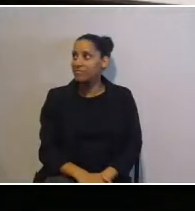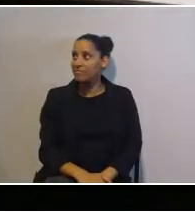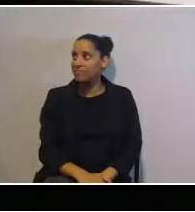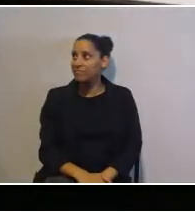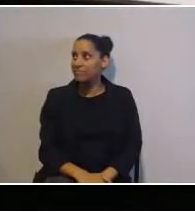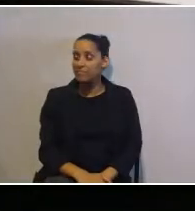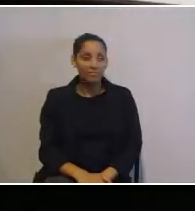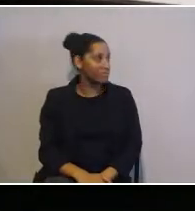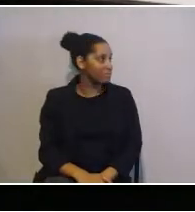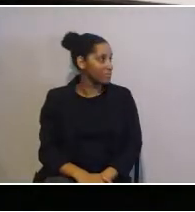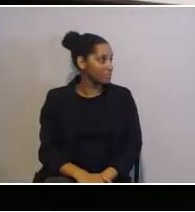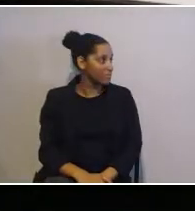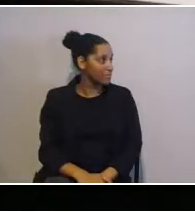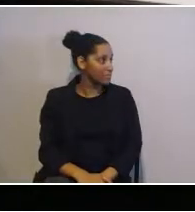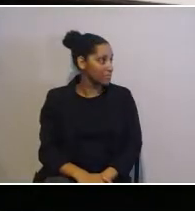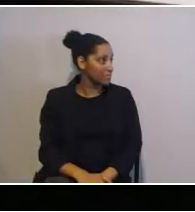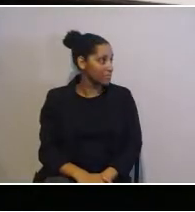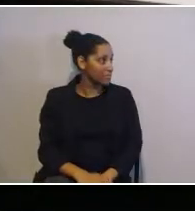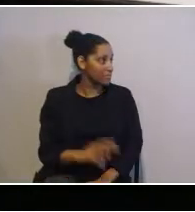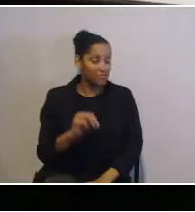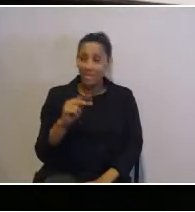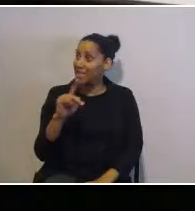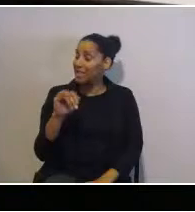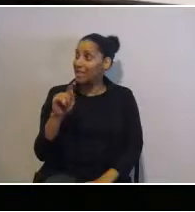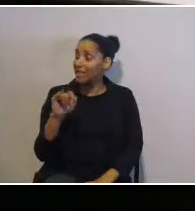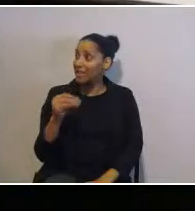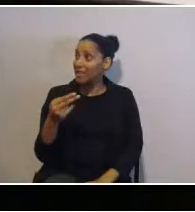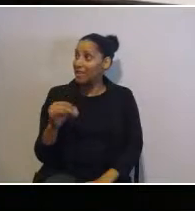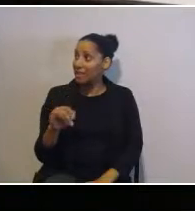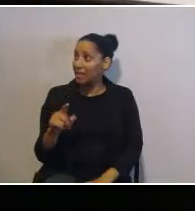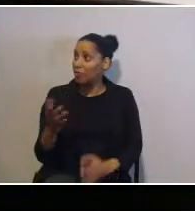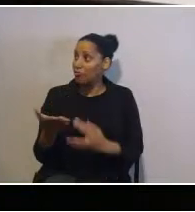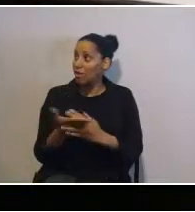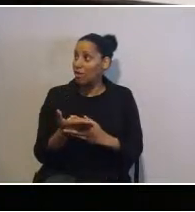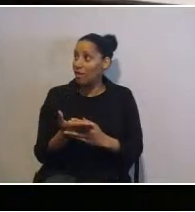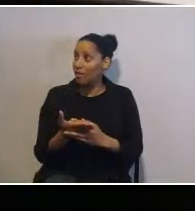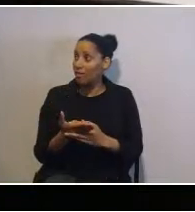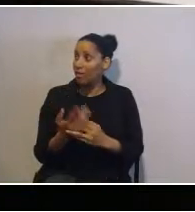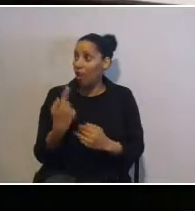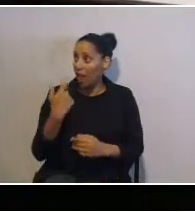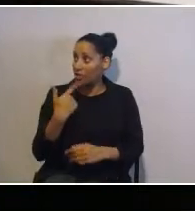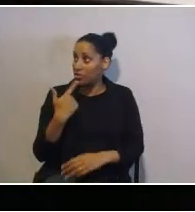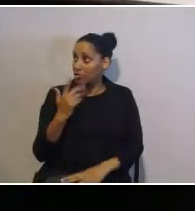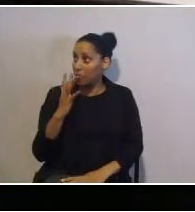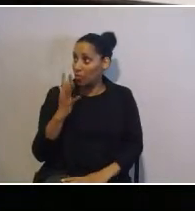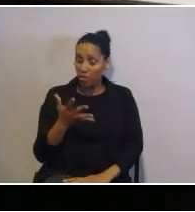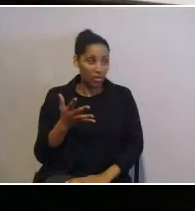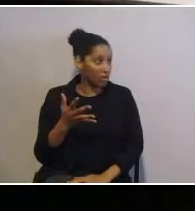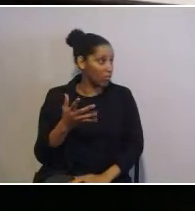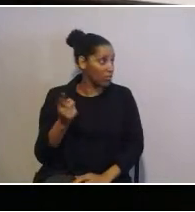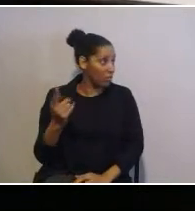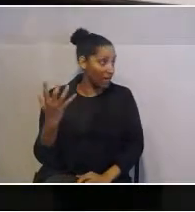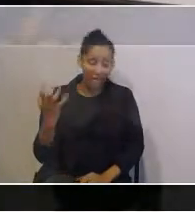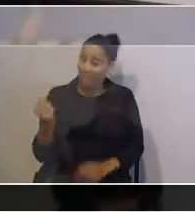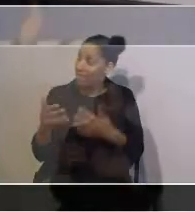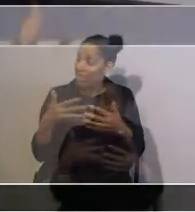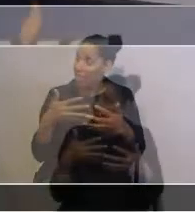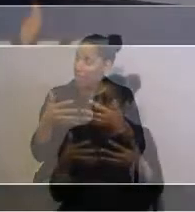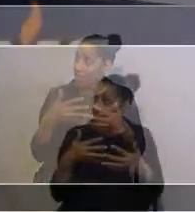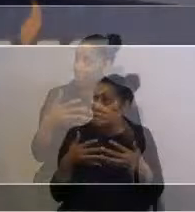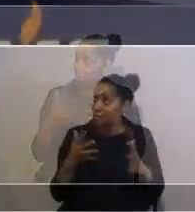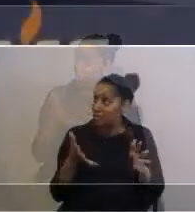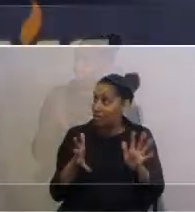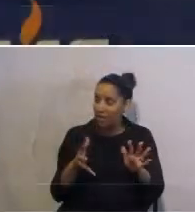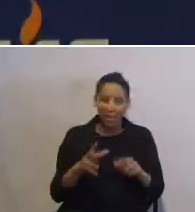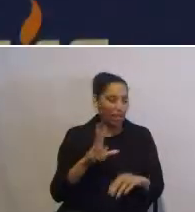Very briefly, Mr. Ngiti, we're going to take a break at some point for lunch. Do you have anything to say? No,